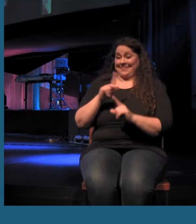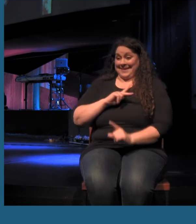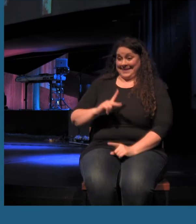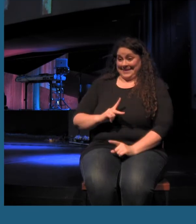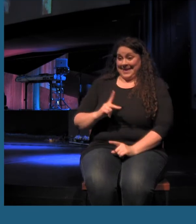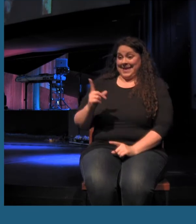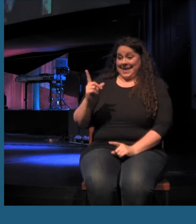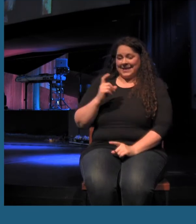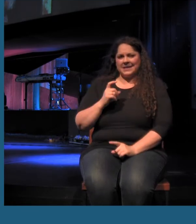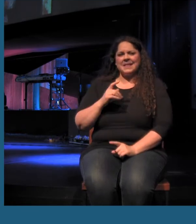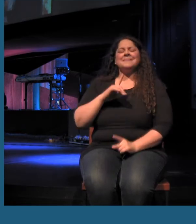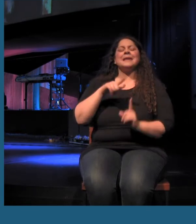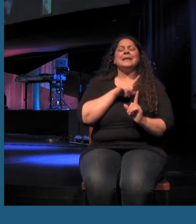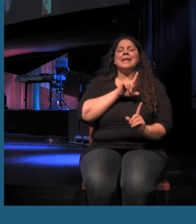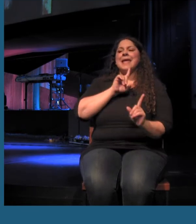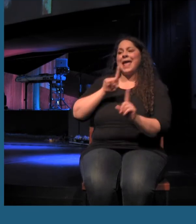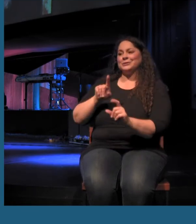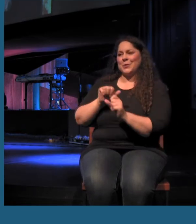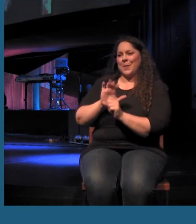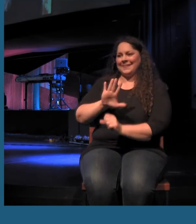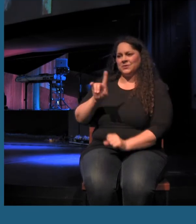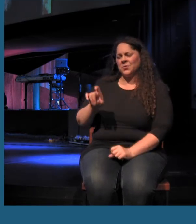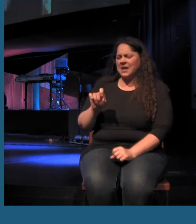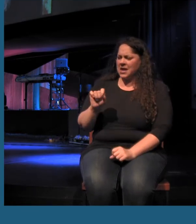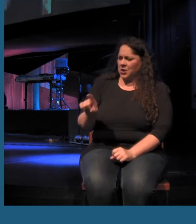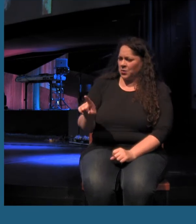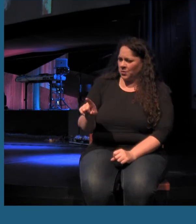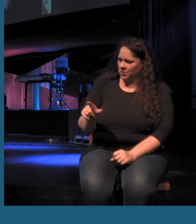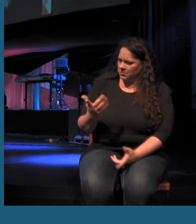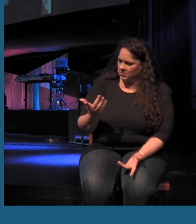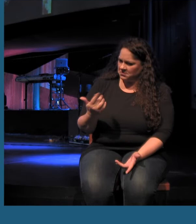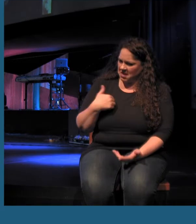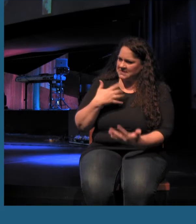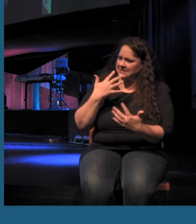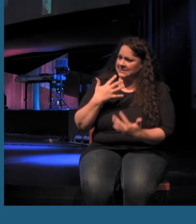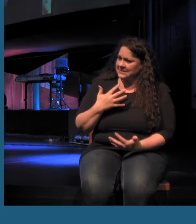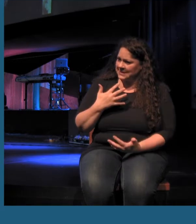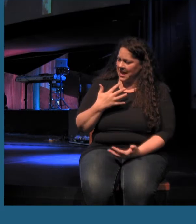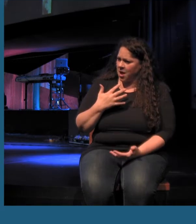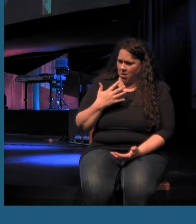He said, "Why should I not be sad when